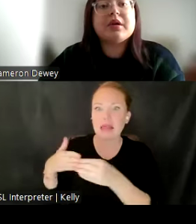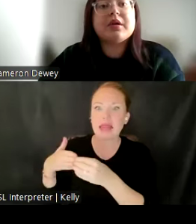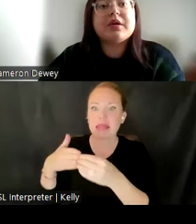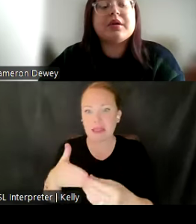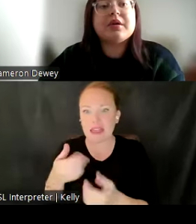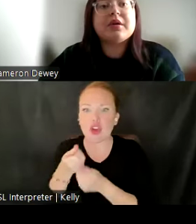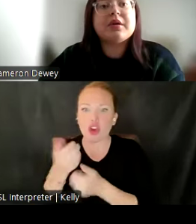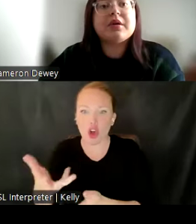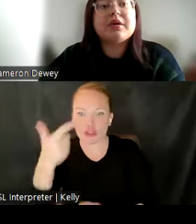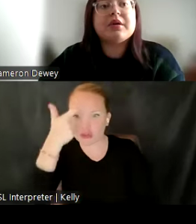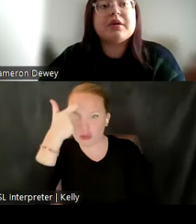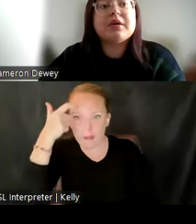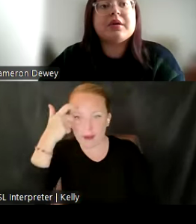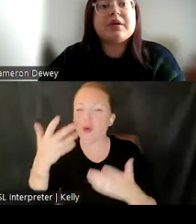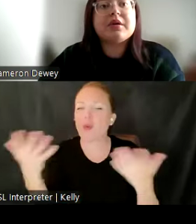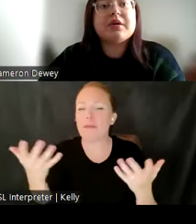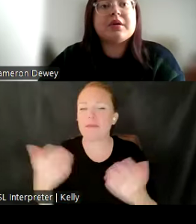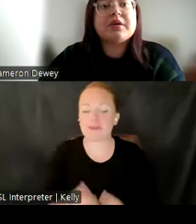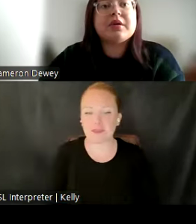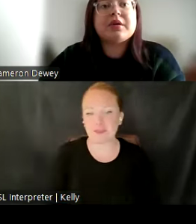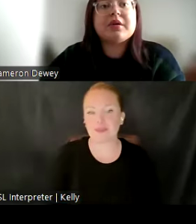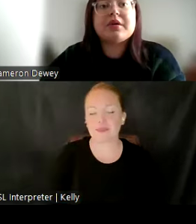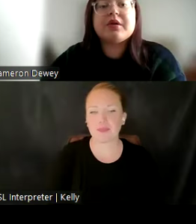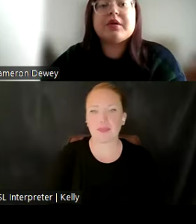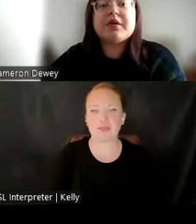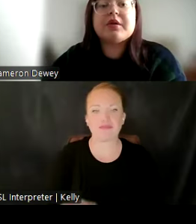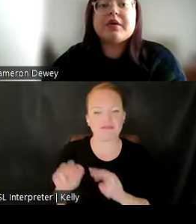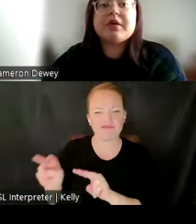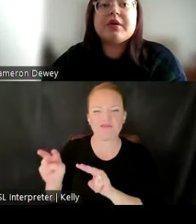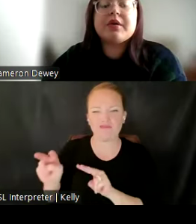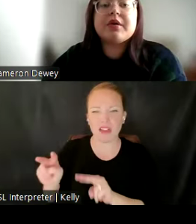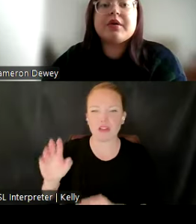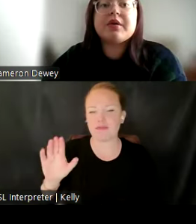We'll give it a few minutes, and I'll try to keep my eye out on the chat as well.